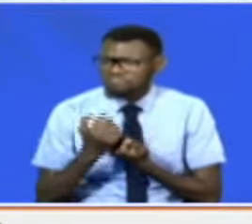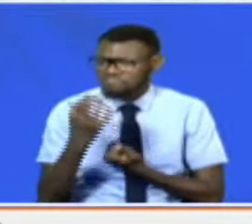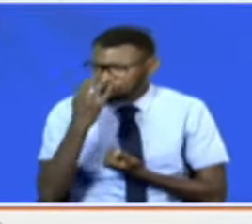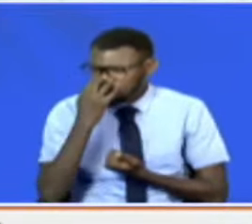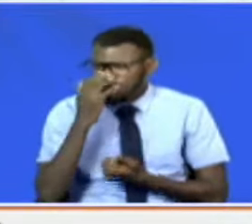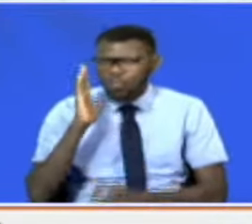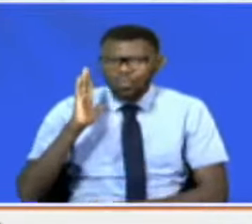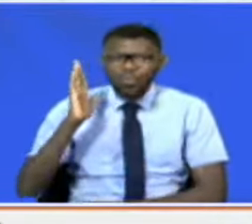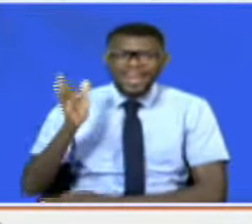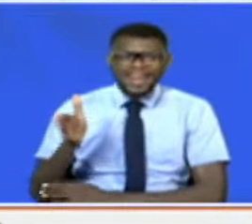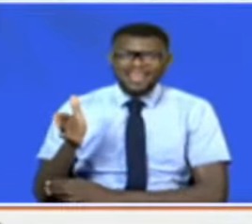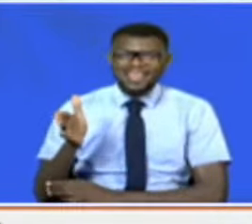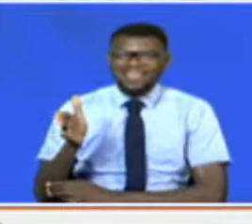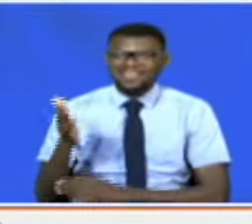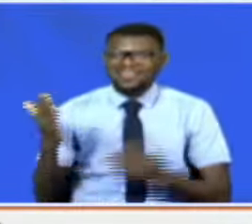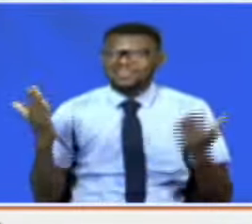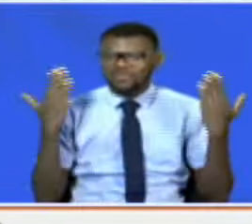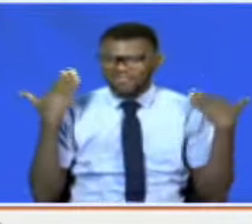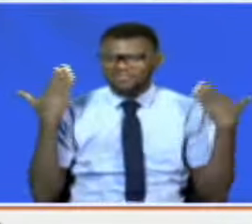watakuwa na Ruto kuchao. The days ahead, that